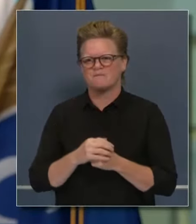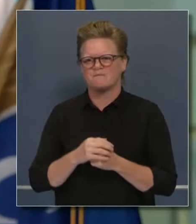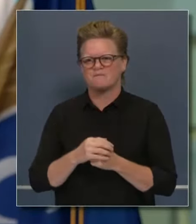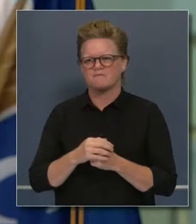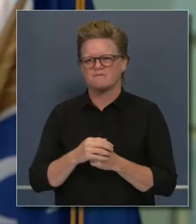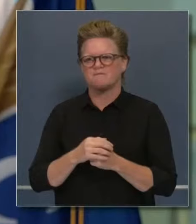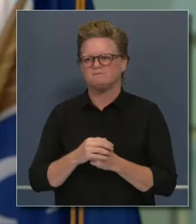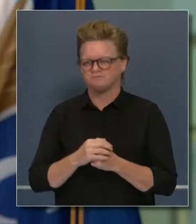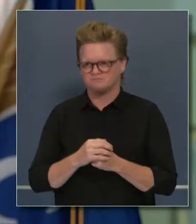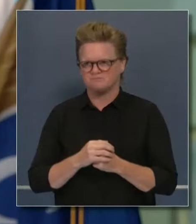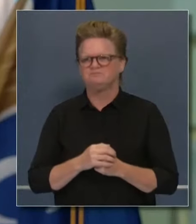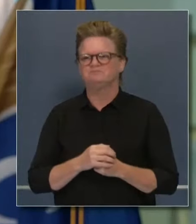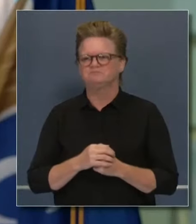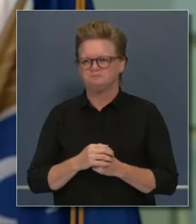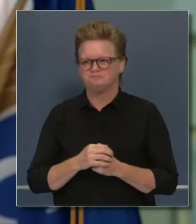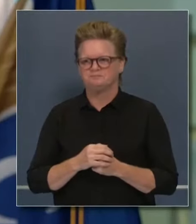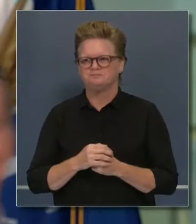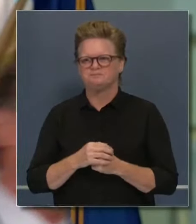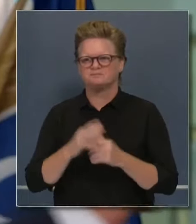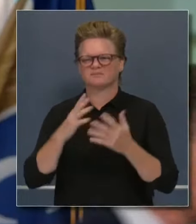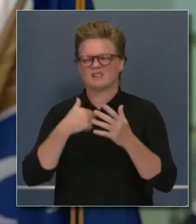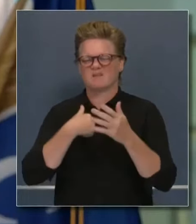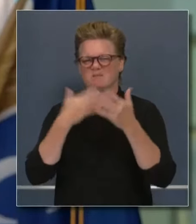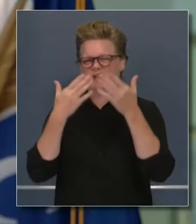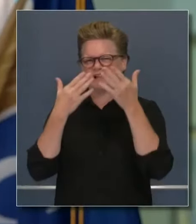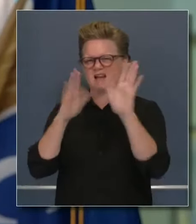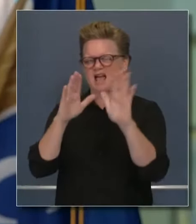Dr. Galley will come up and talk specifically about that.